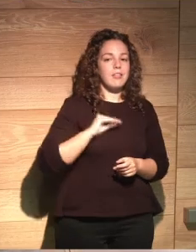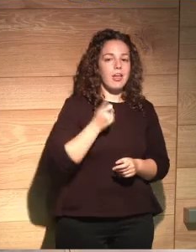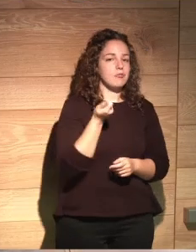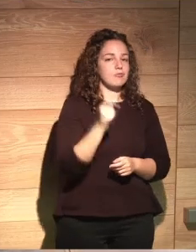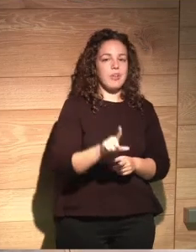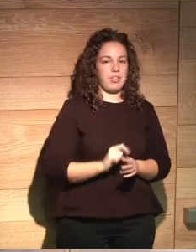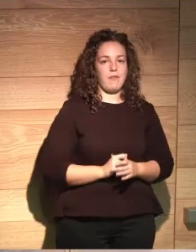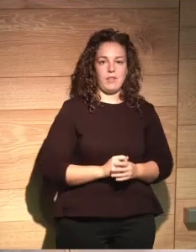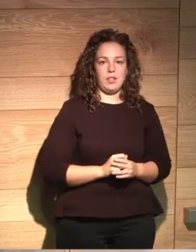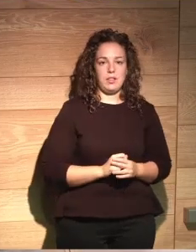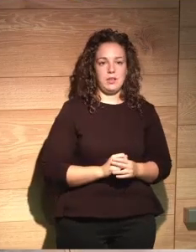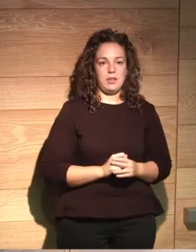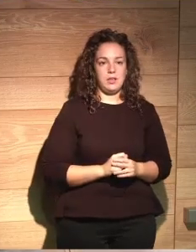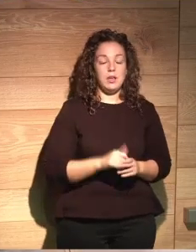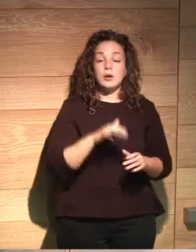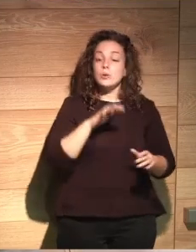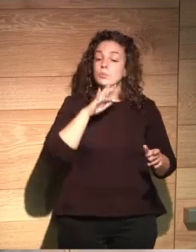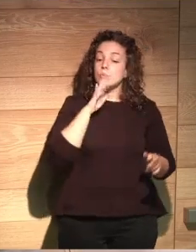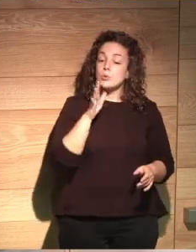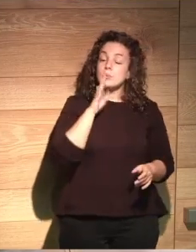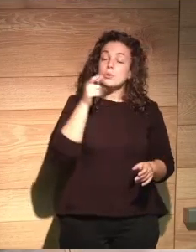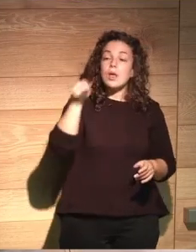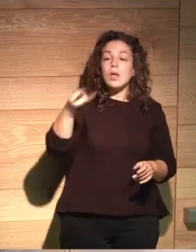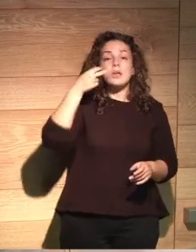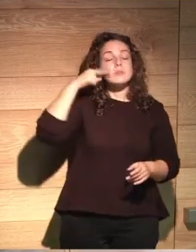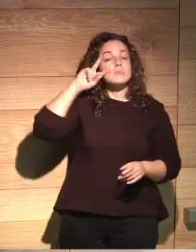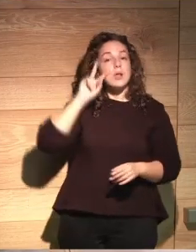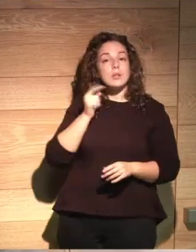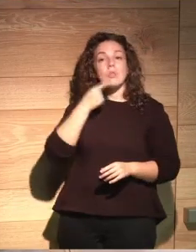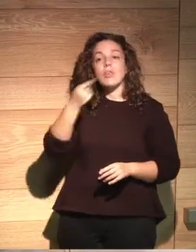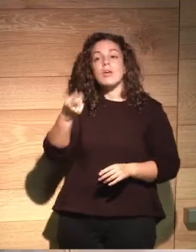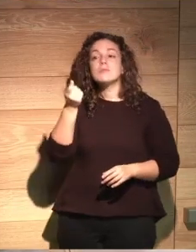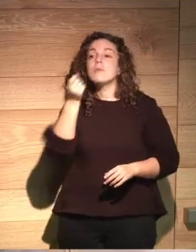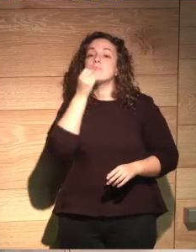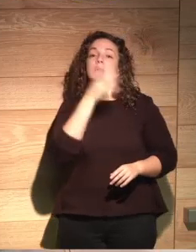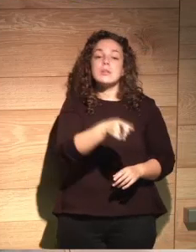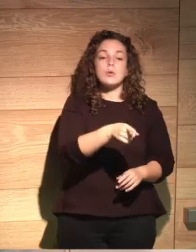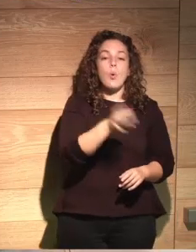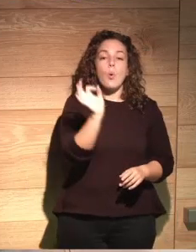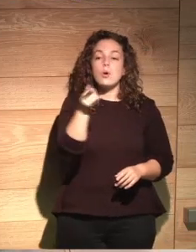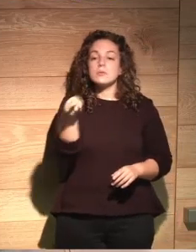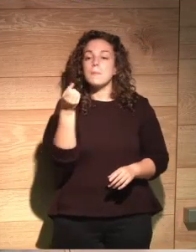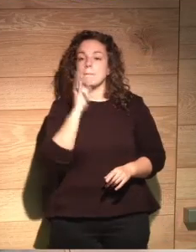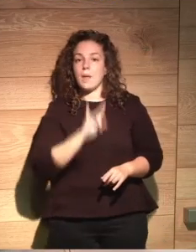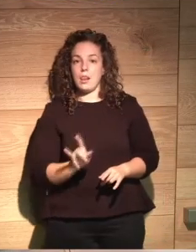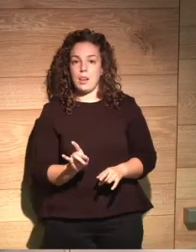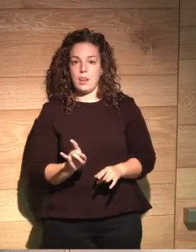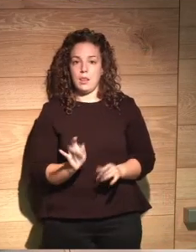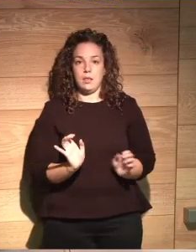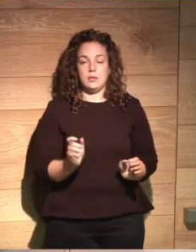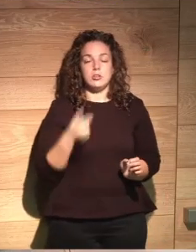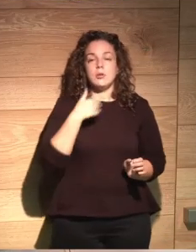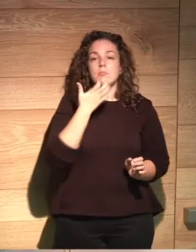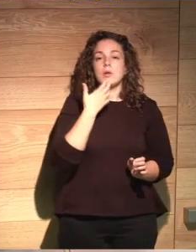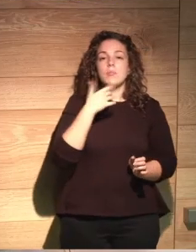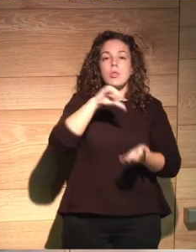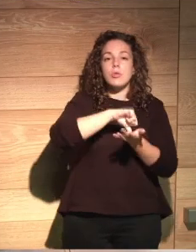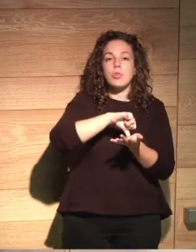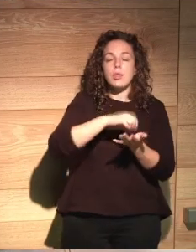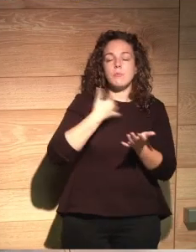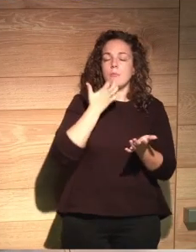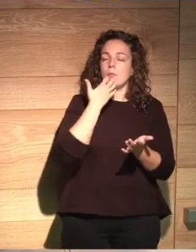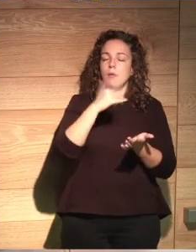that we don't need to understand that because those experts will deal with that and they will, choose what is better